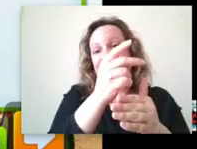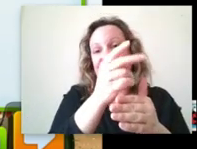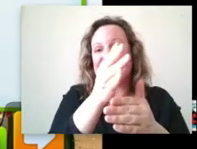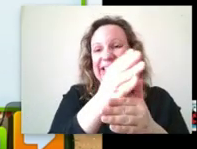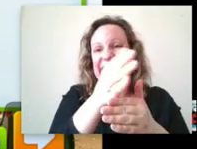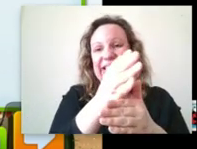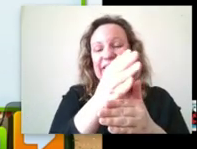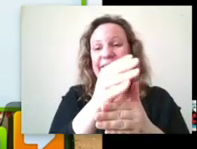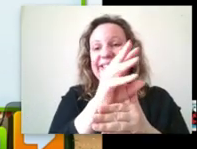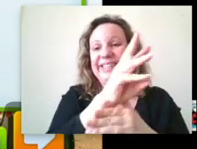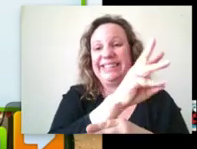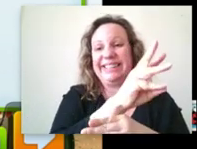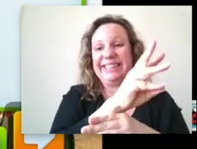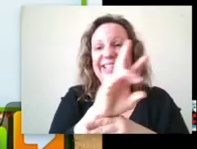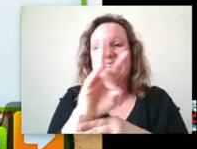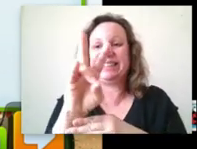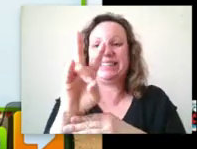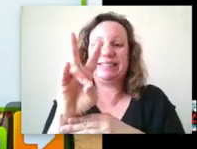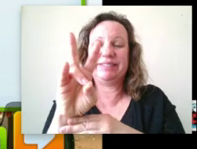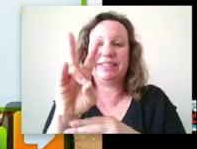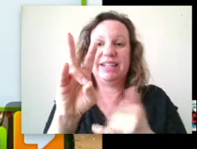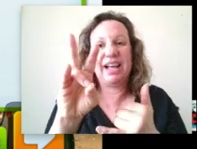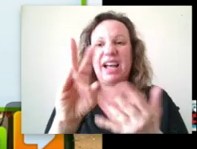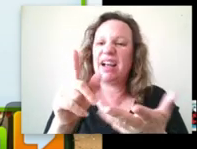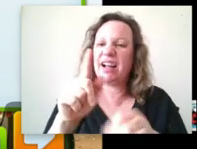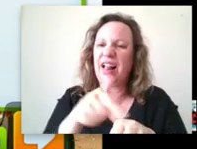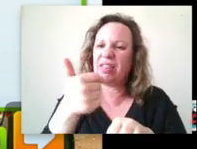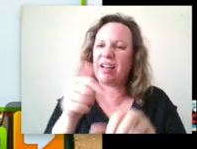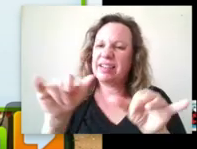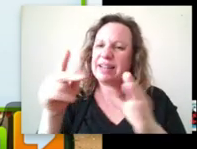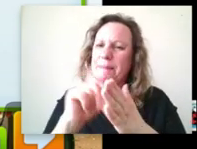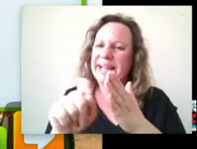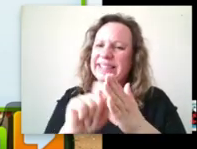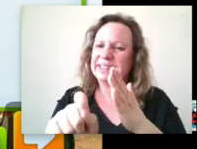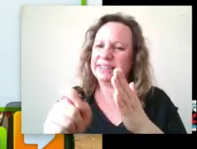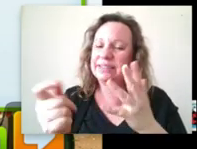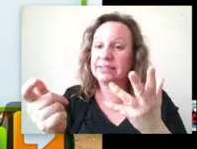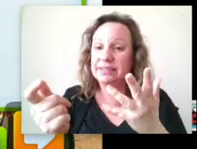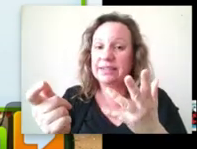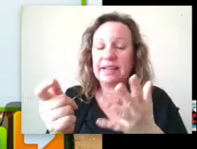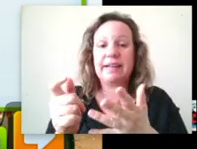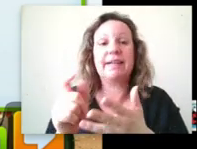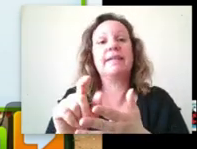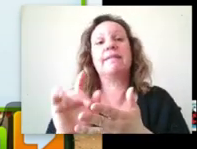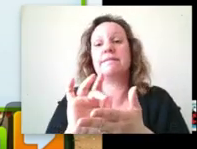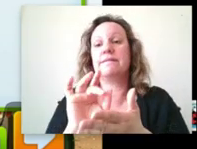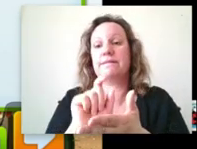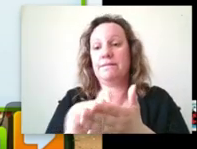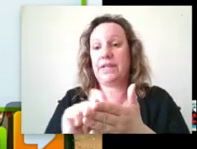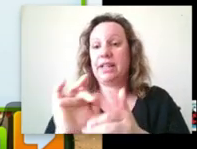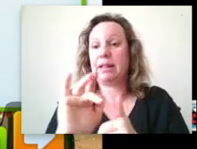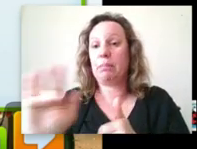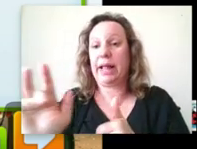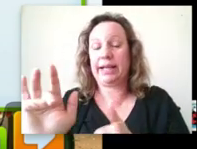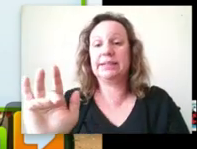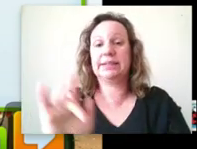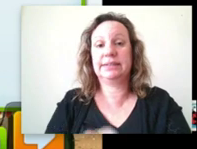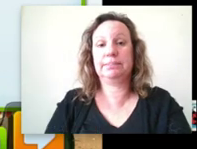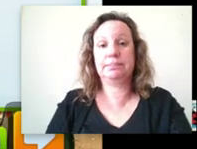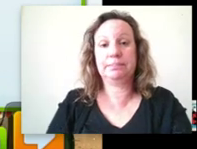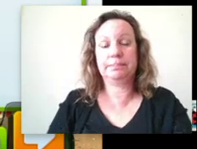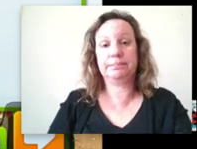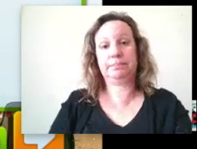7. How long is the pencil? Fill in the blanks. Then check your work. Okay, so this